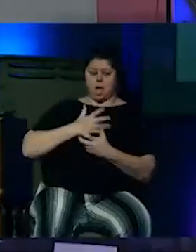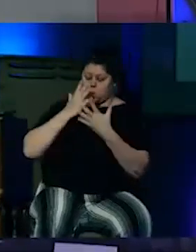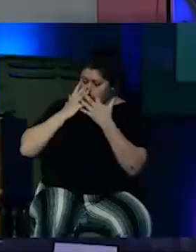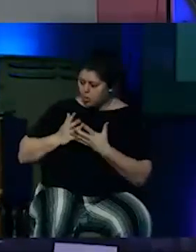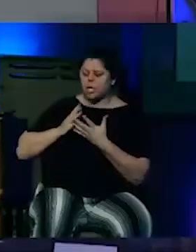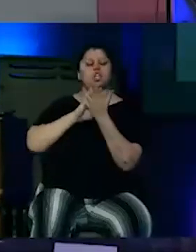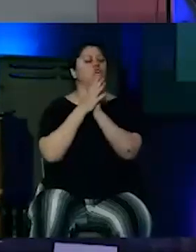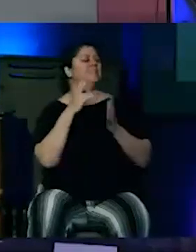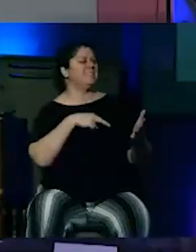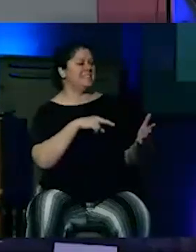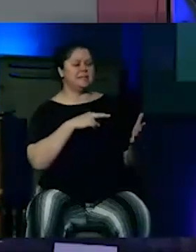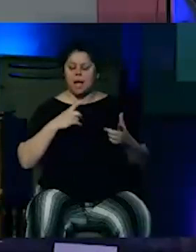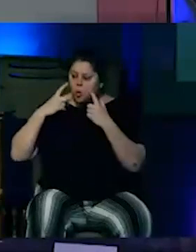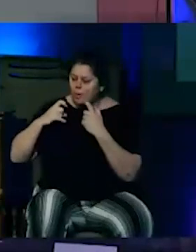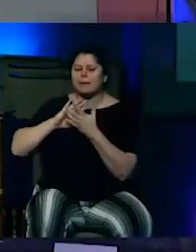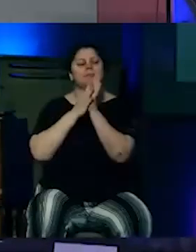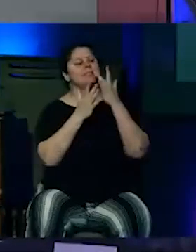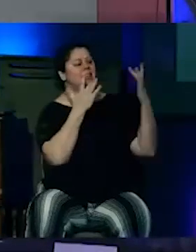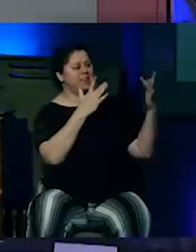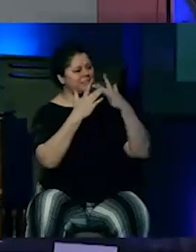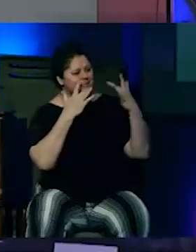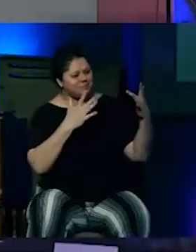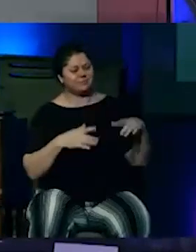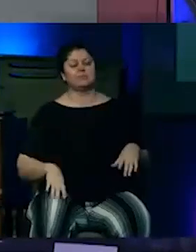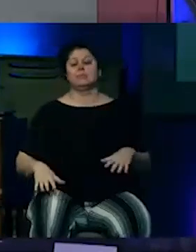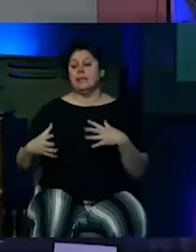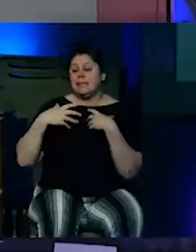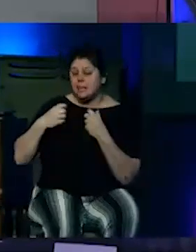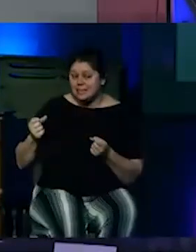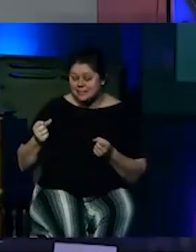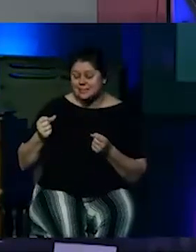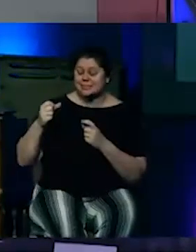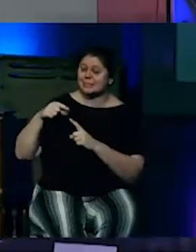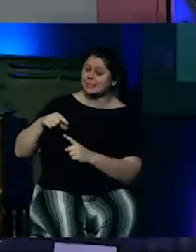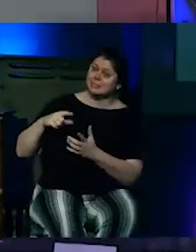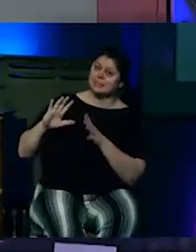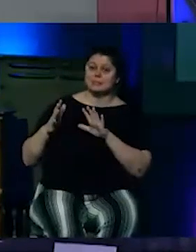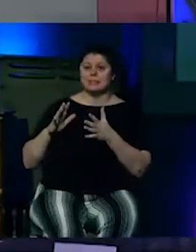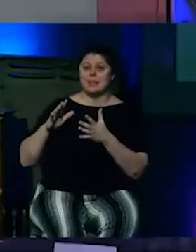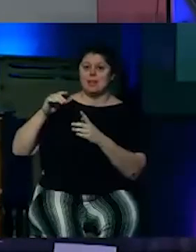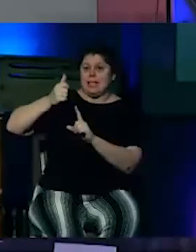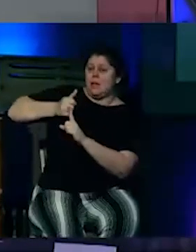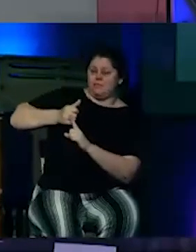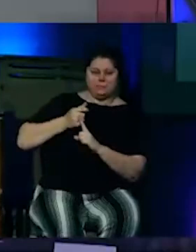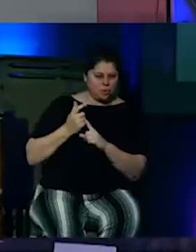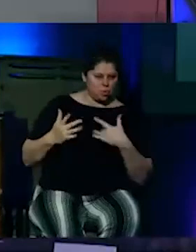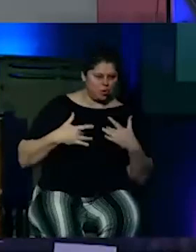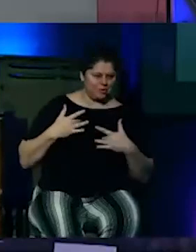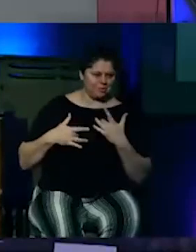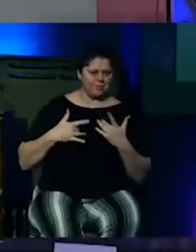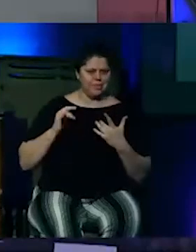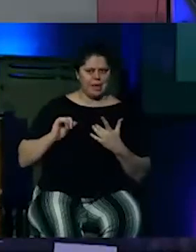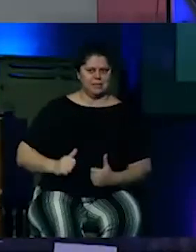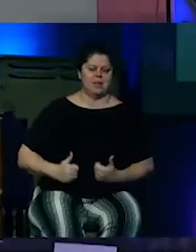dancing, our weeping into singing. Healing in some ways is the joy. It's the